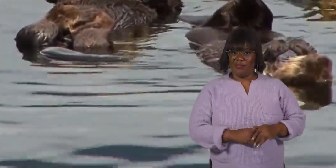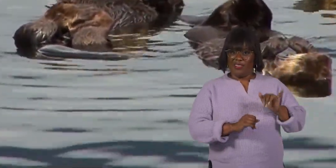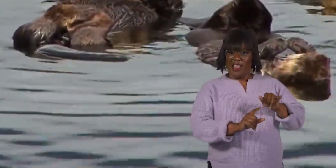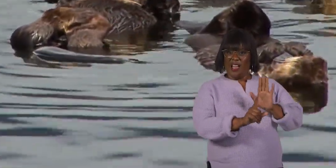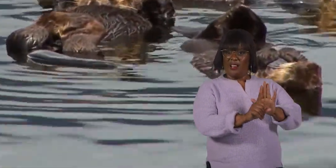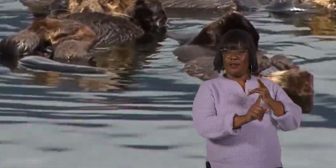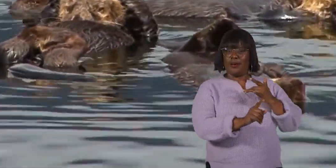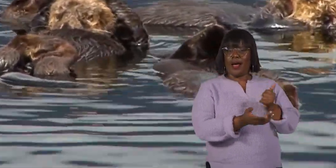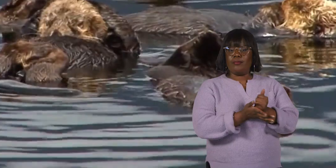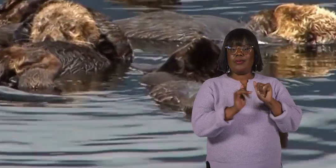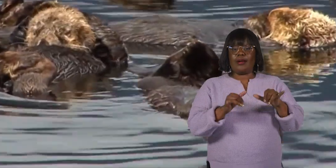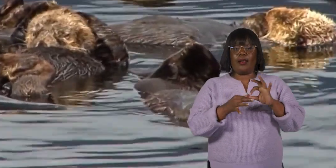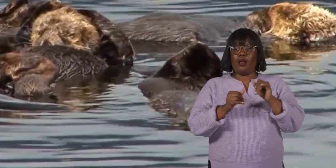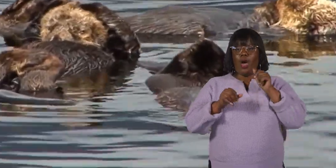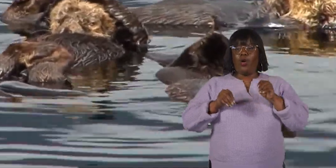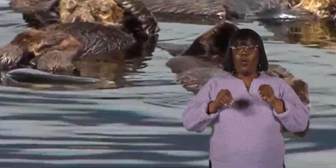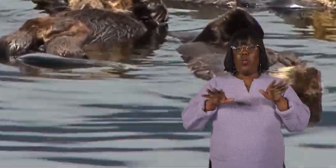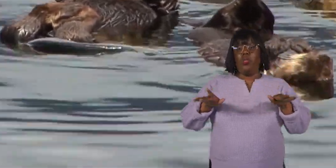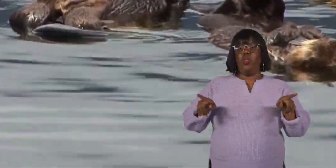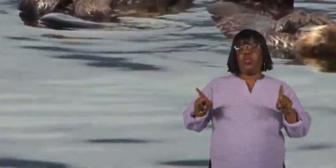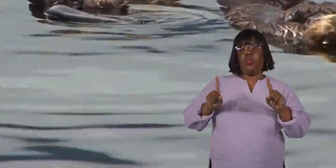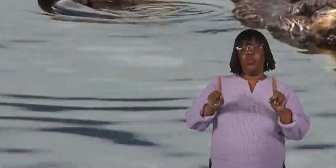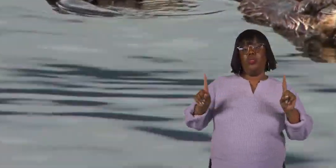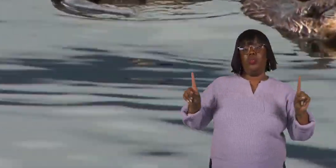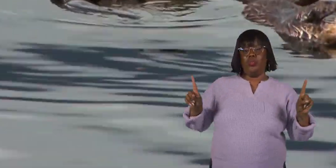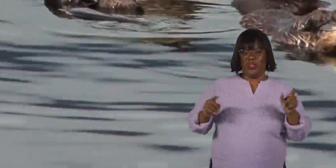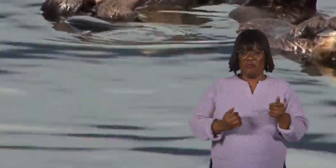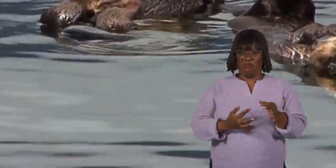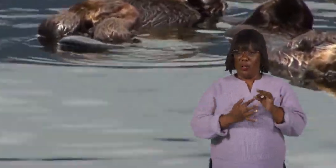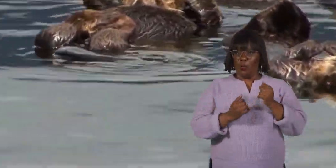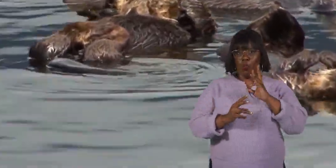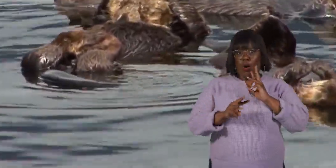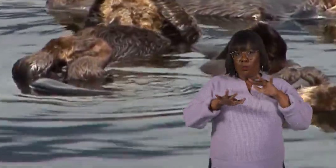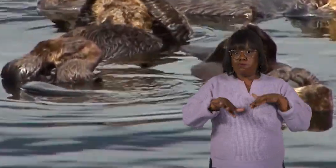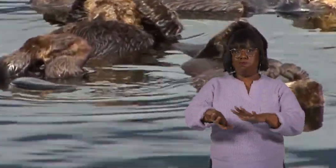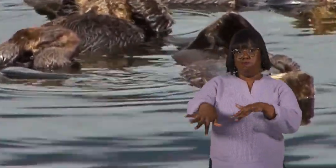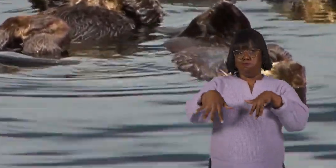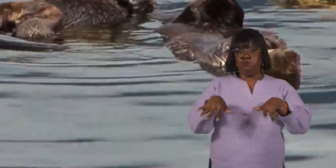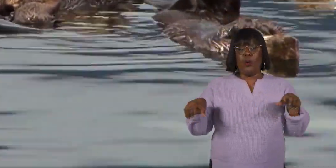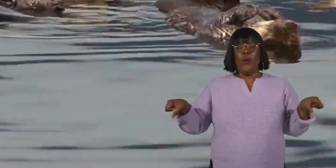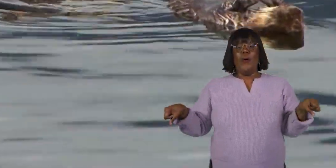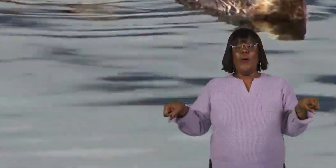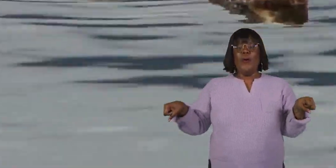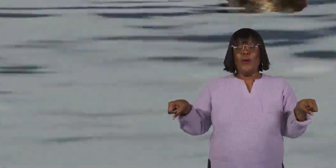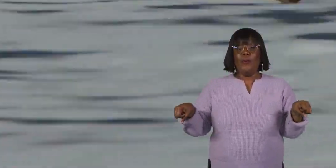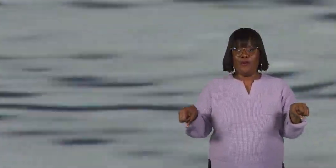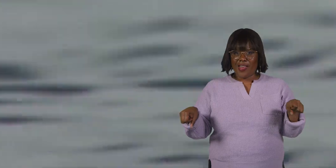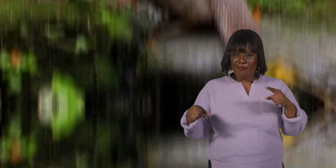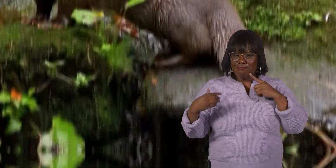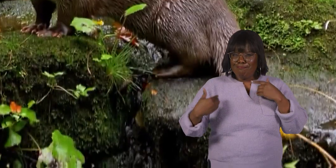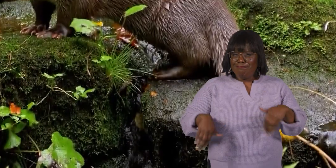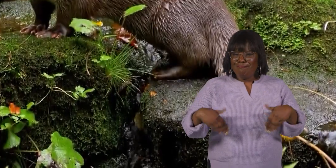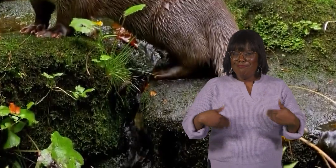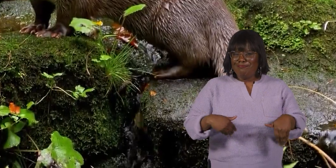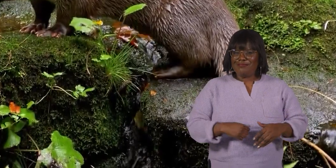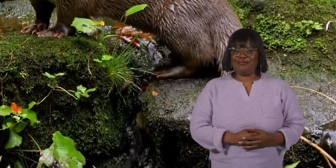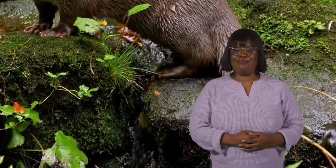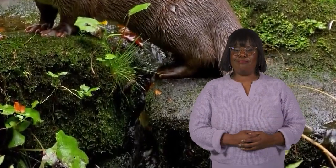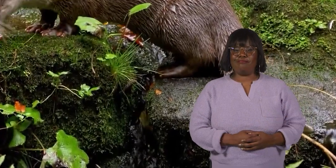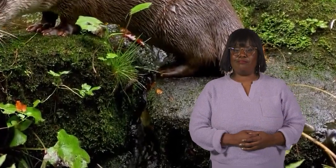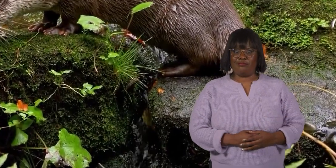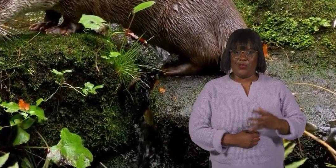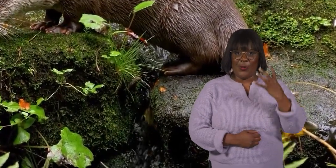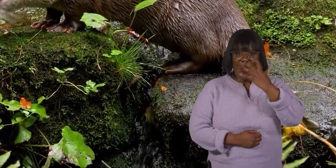they stay connected and don't drift apart, especially in strong currents. How charming! Wow,